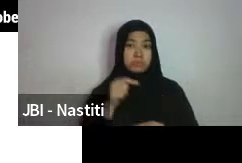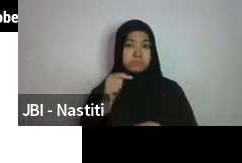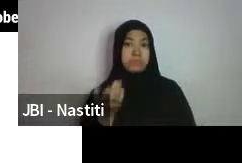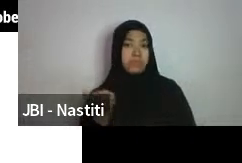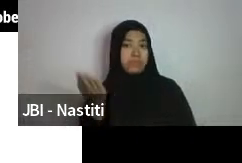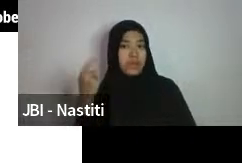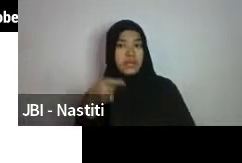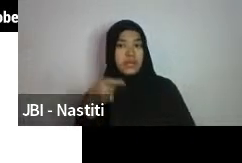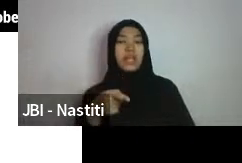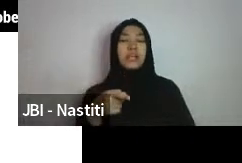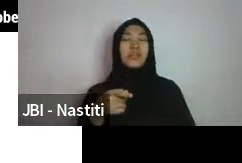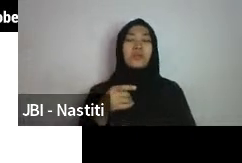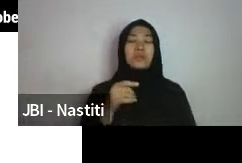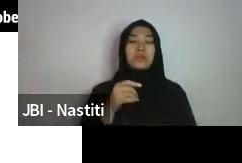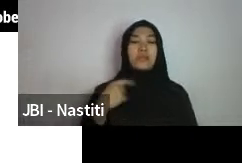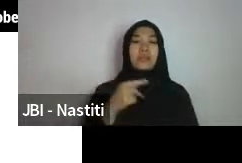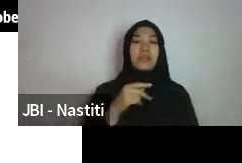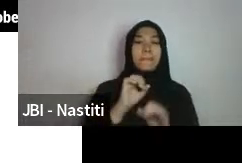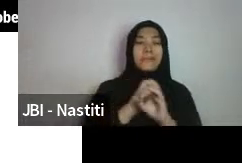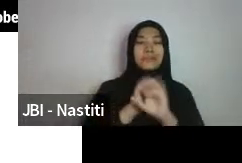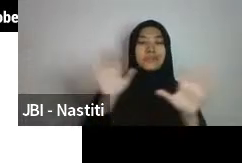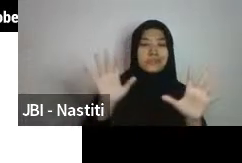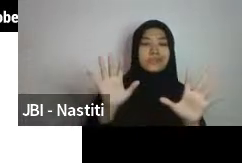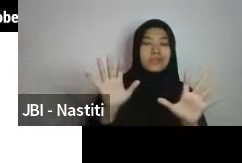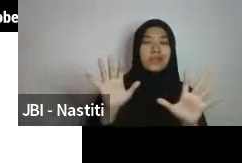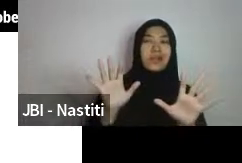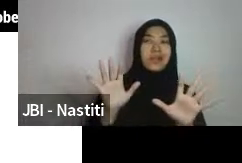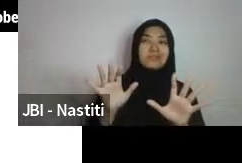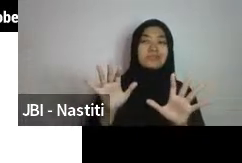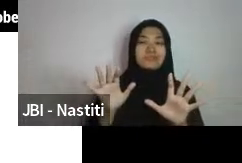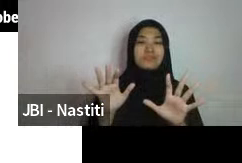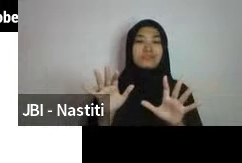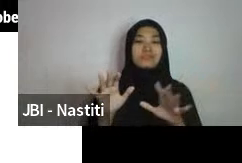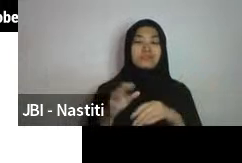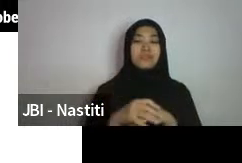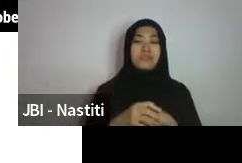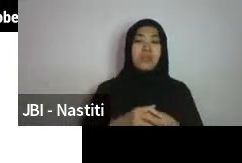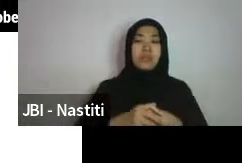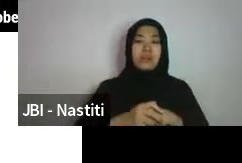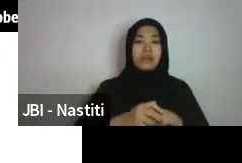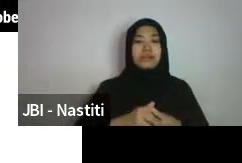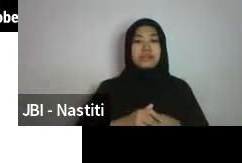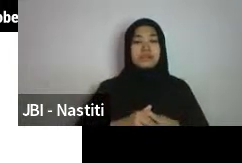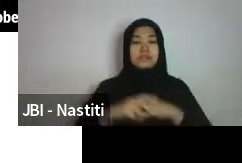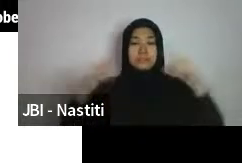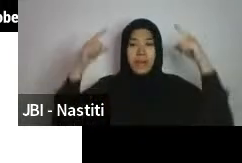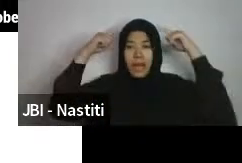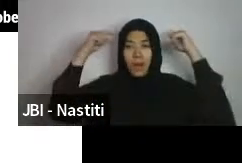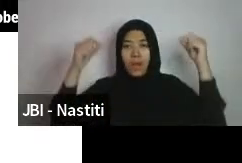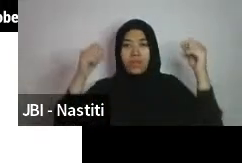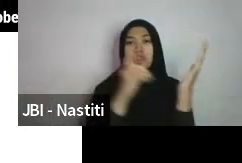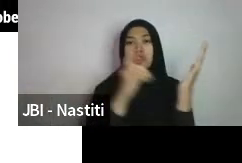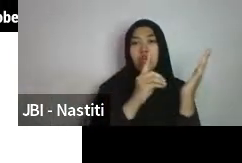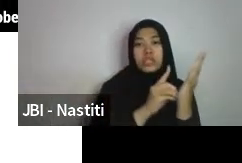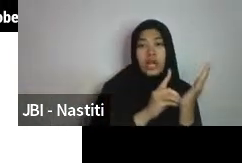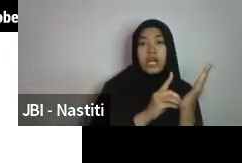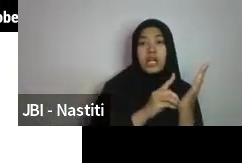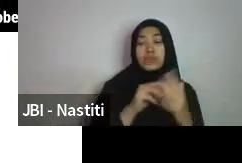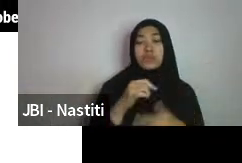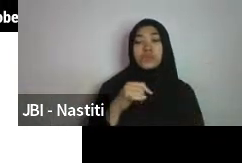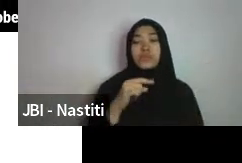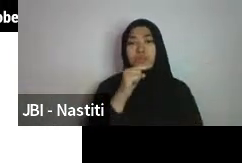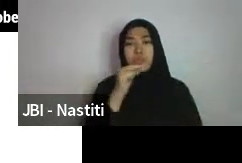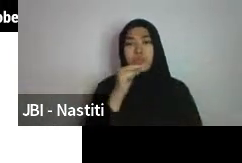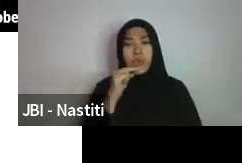and underskilled and lacking in confidence in knowing how to provide the care that's required for people